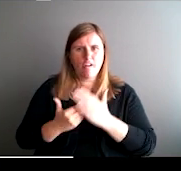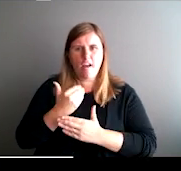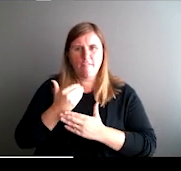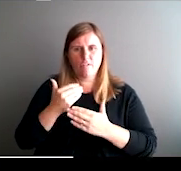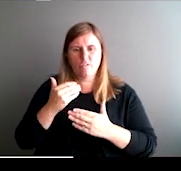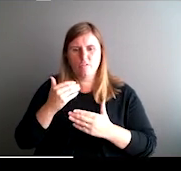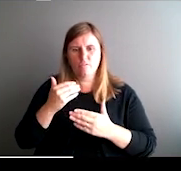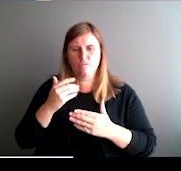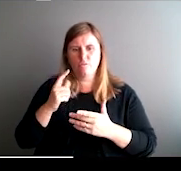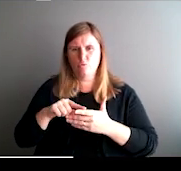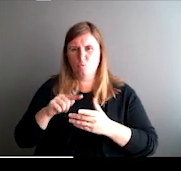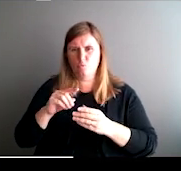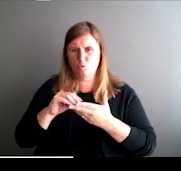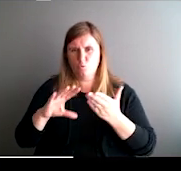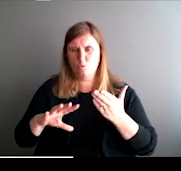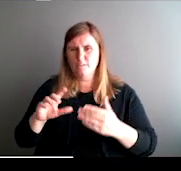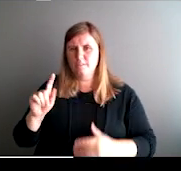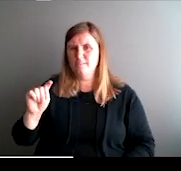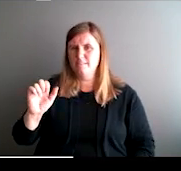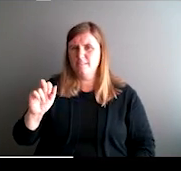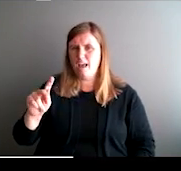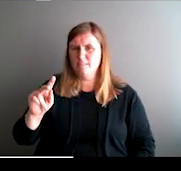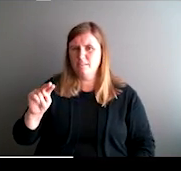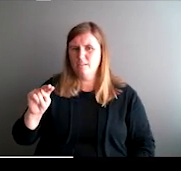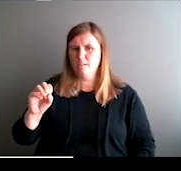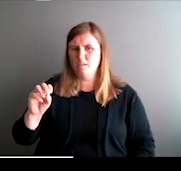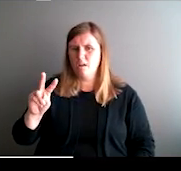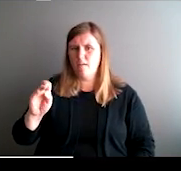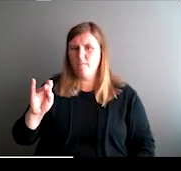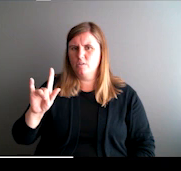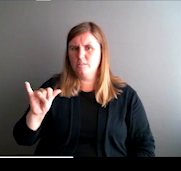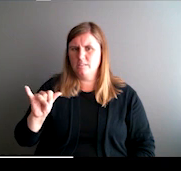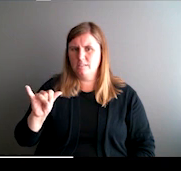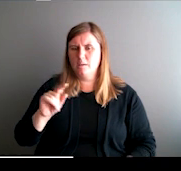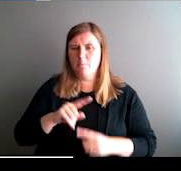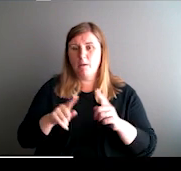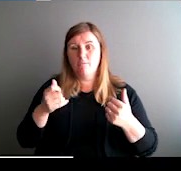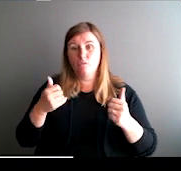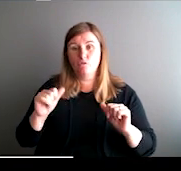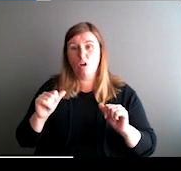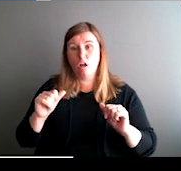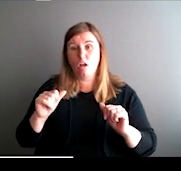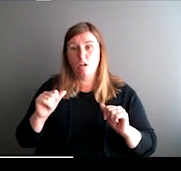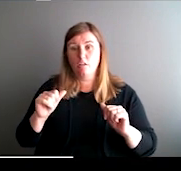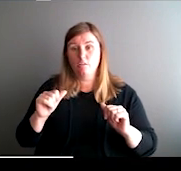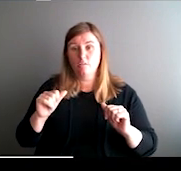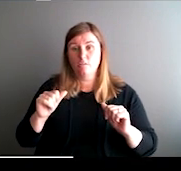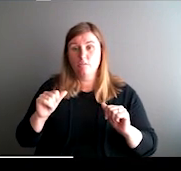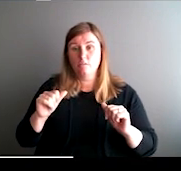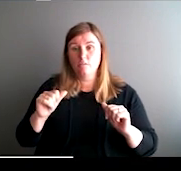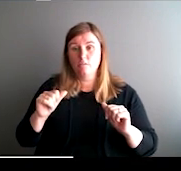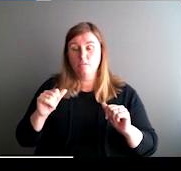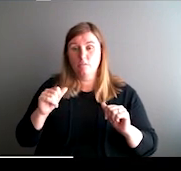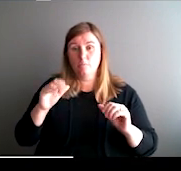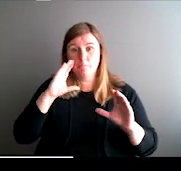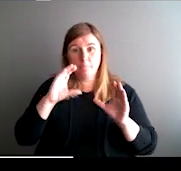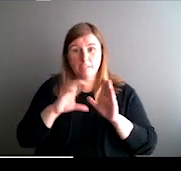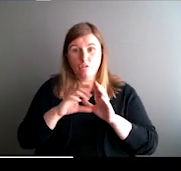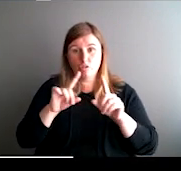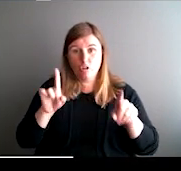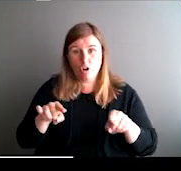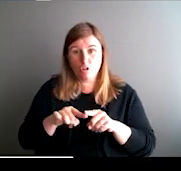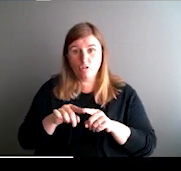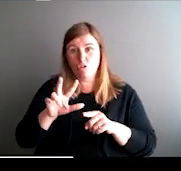task novelty. That doesn't just have to be a novel task, but try, if you're doing discrete trial instruction, for instance, if you're working with picture cards